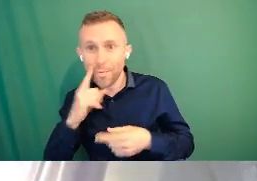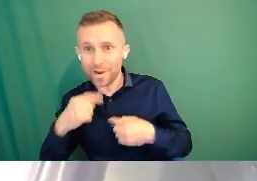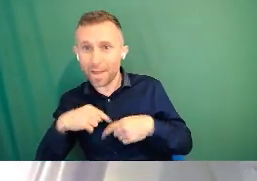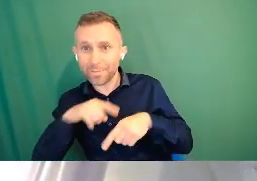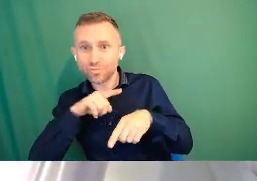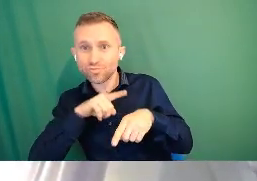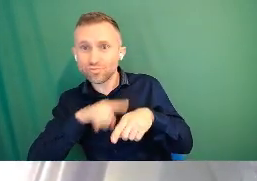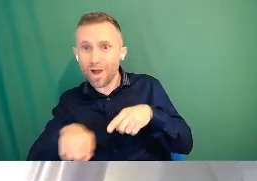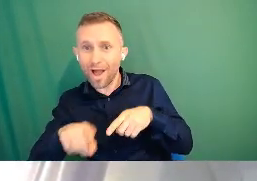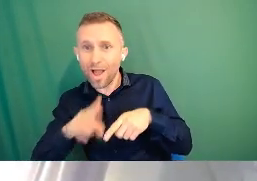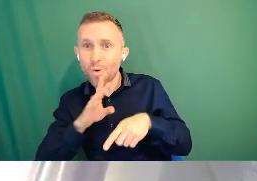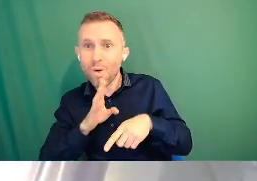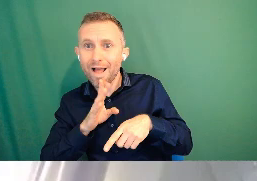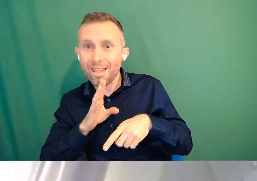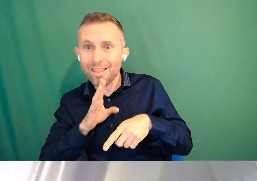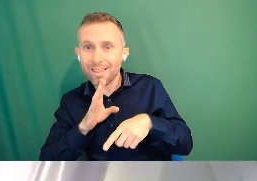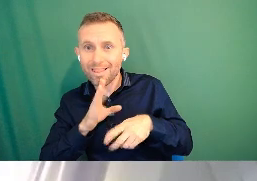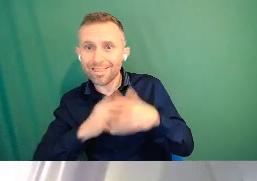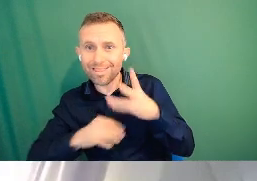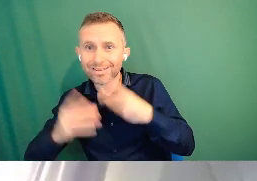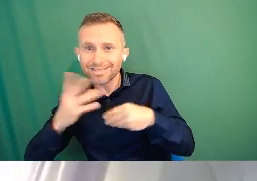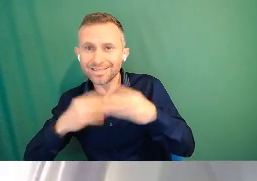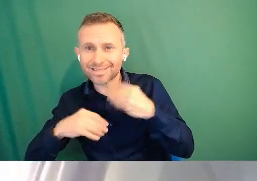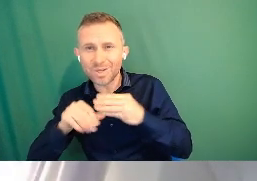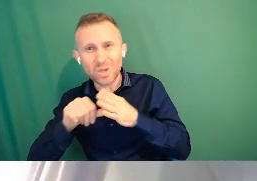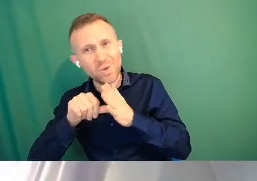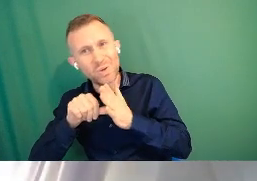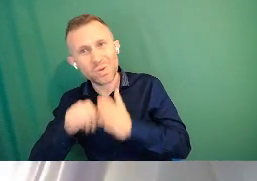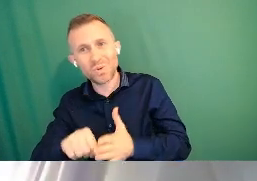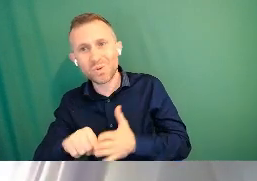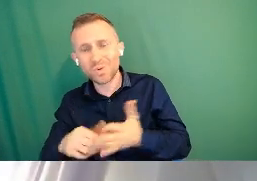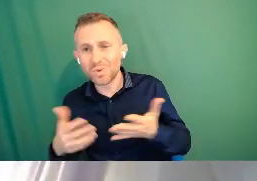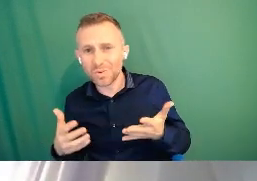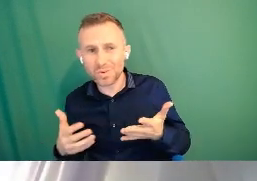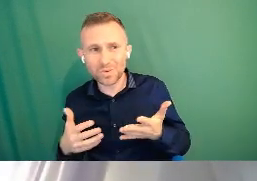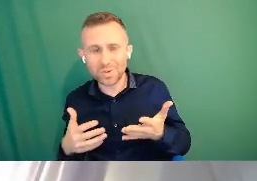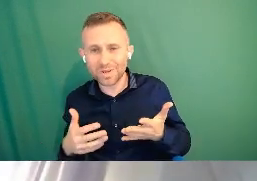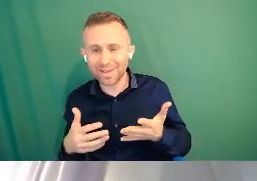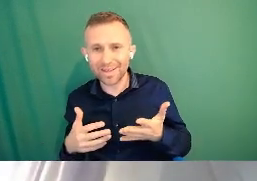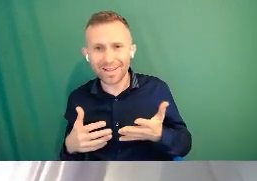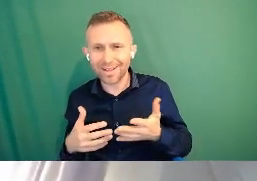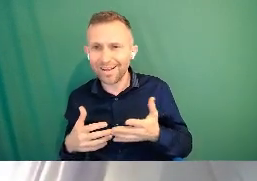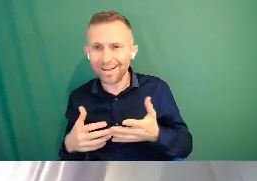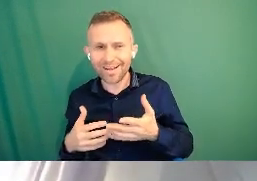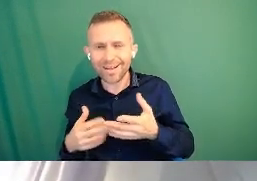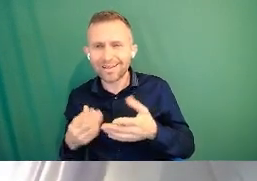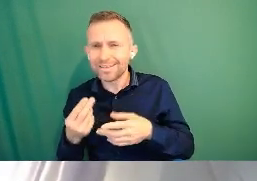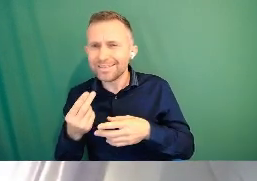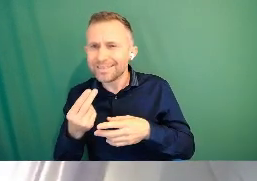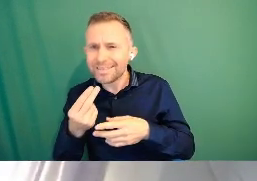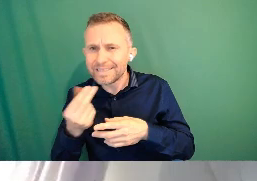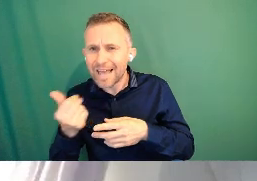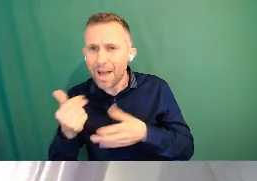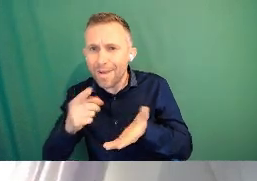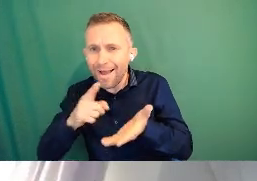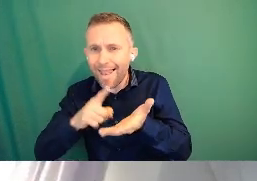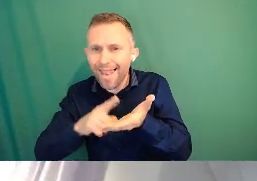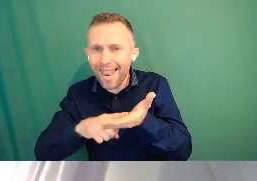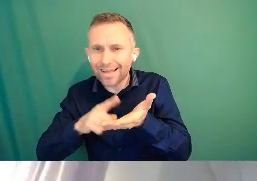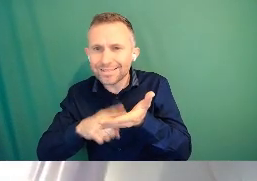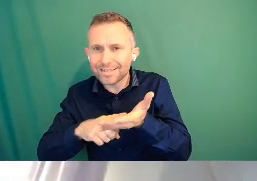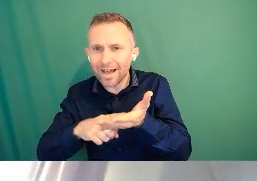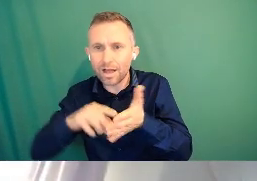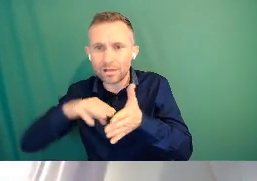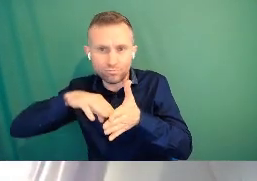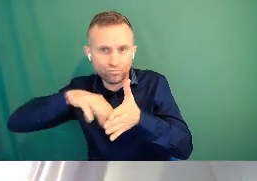I'm trying to learn Welsh, but I've got stuck at the moment. It's a little bit hard. Yeah, trying to remember that